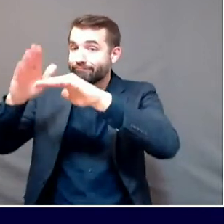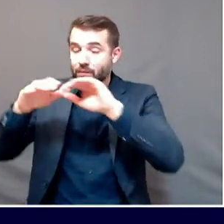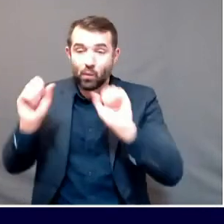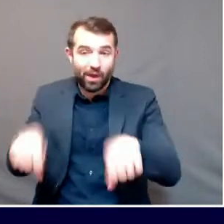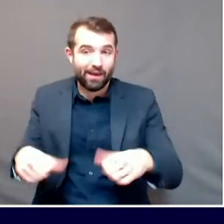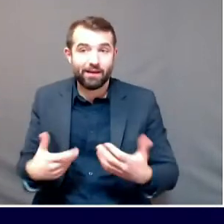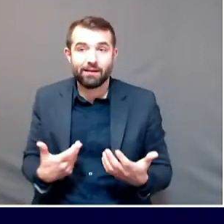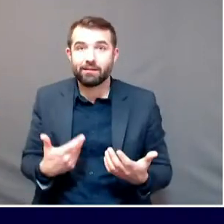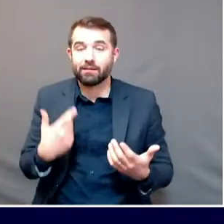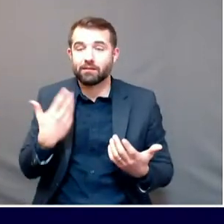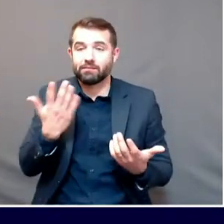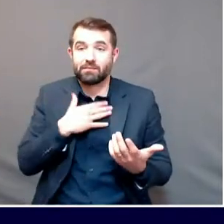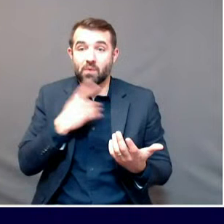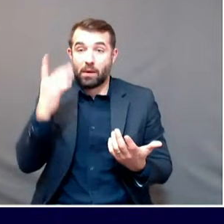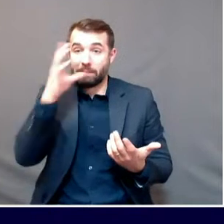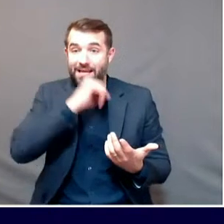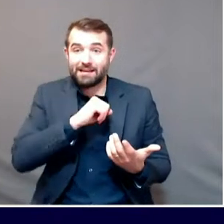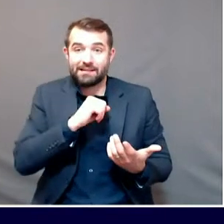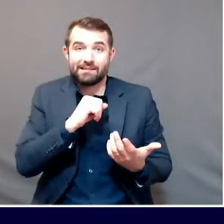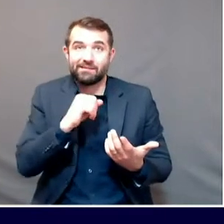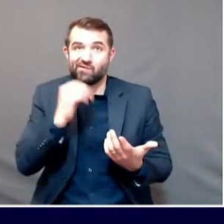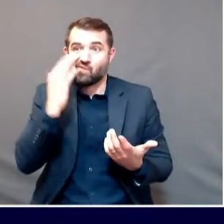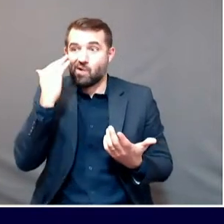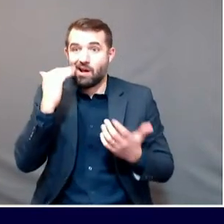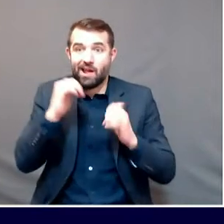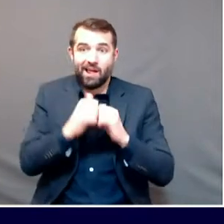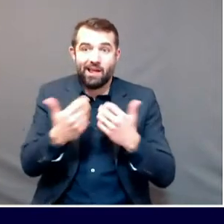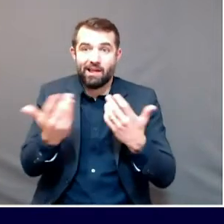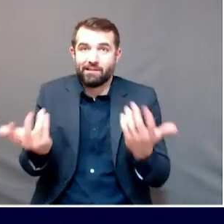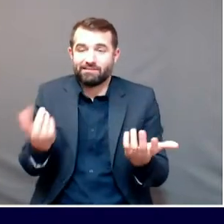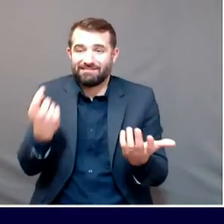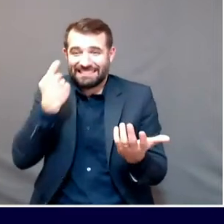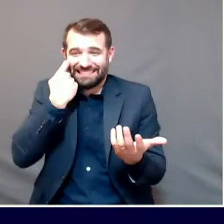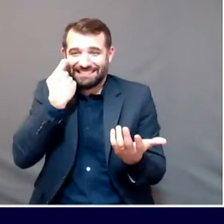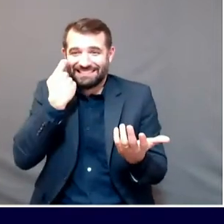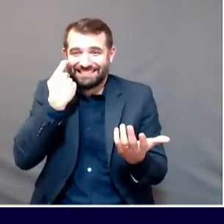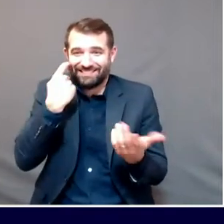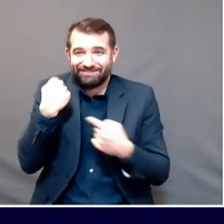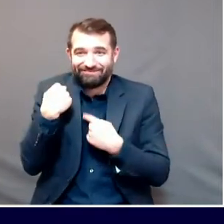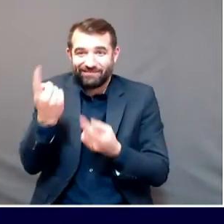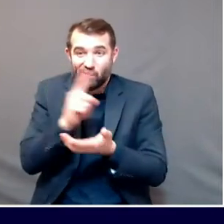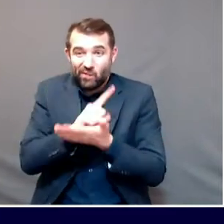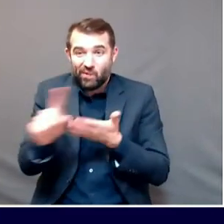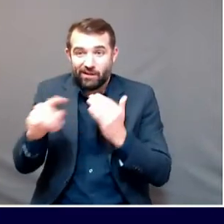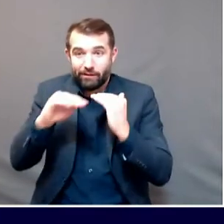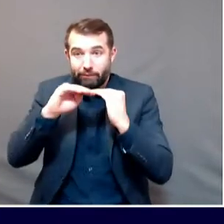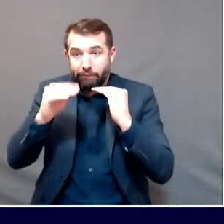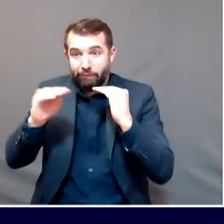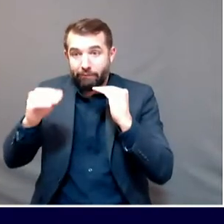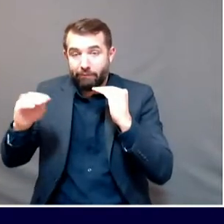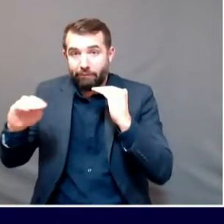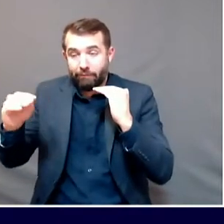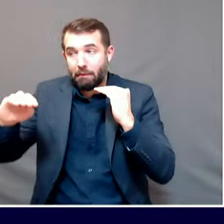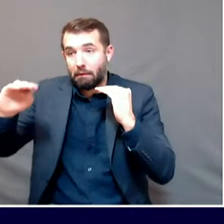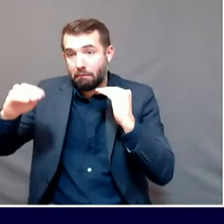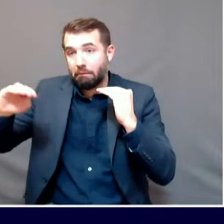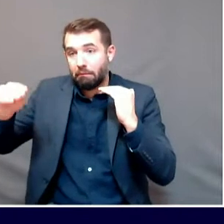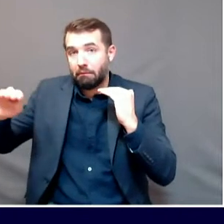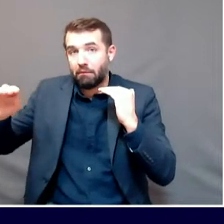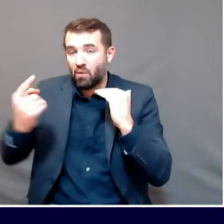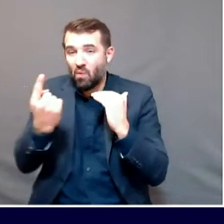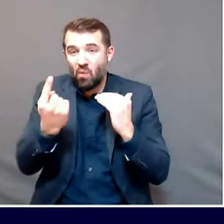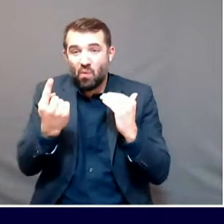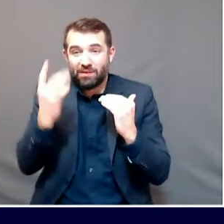hypothesis, Joe, and given how fresh these data are, it's difficult to have concrete conclusions. But one